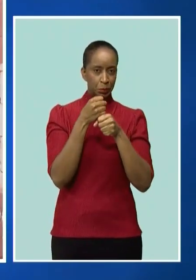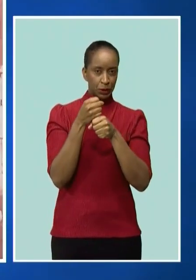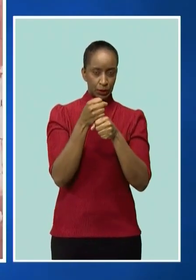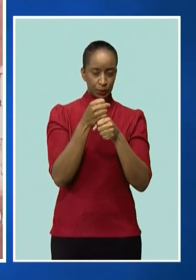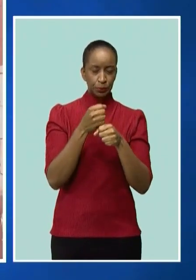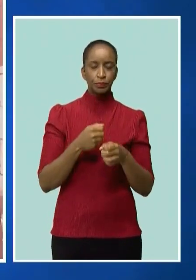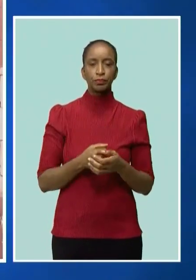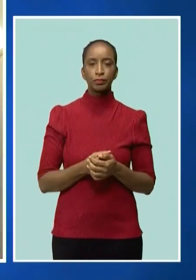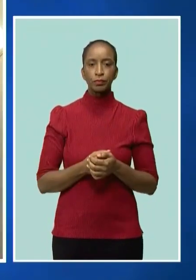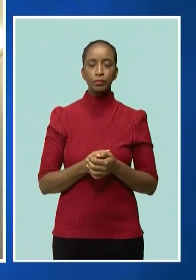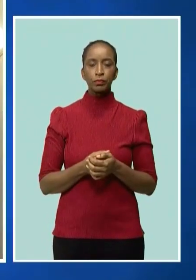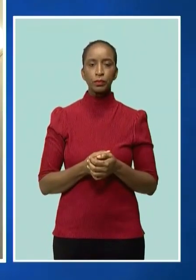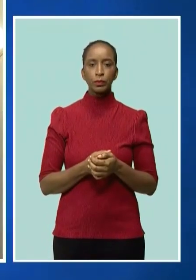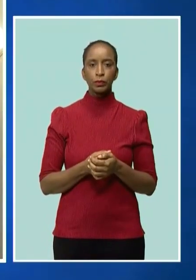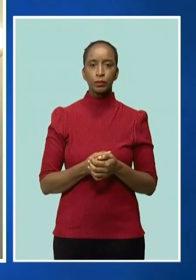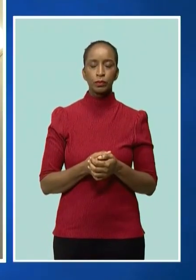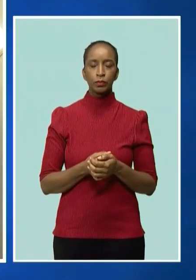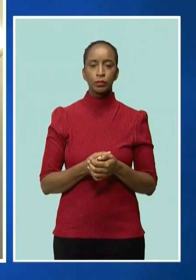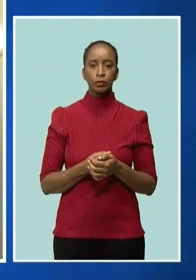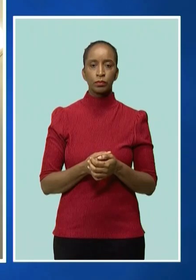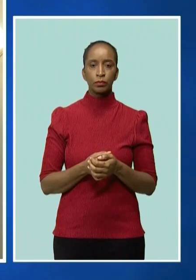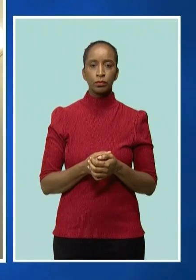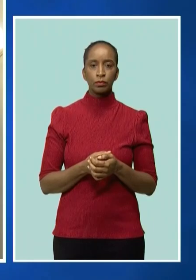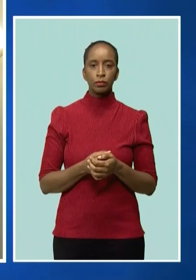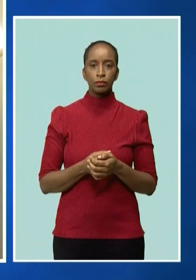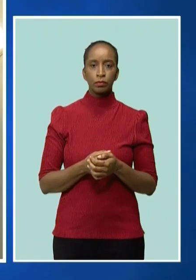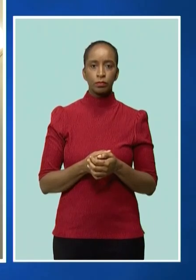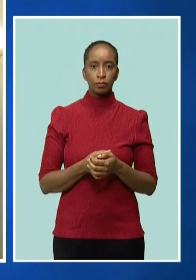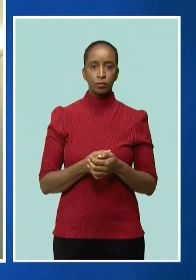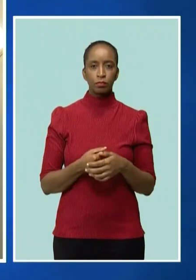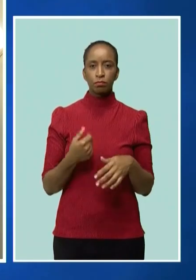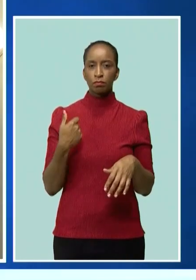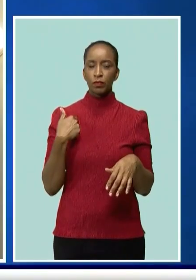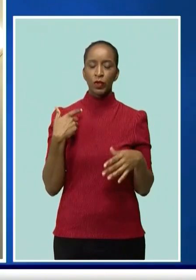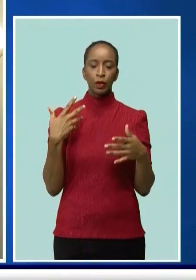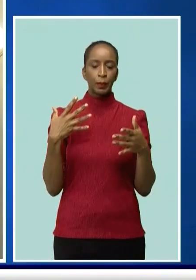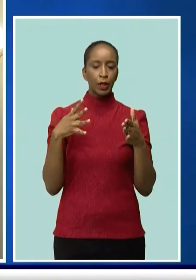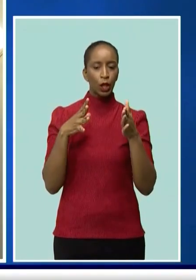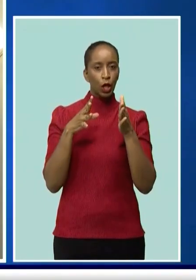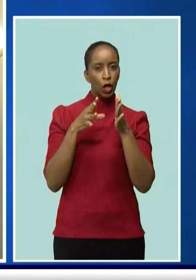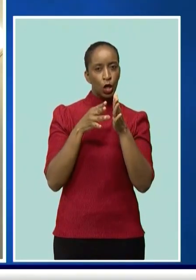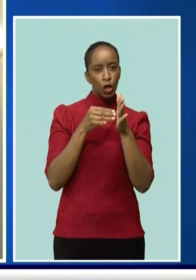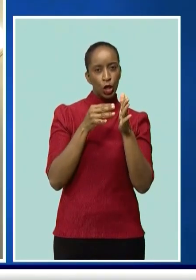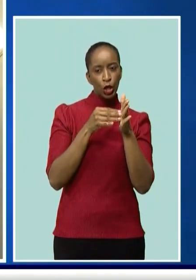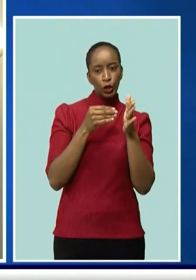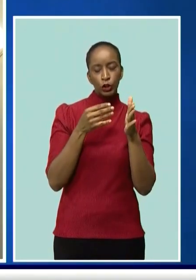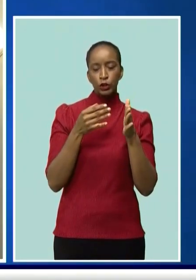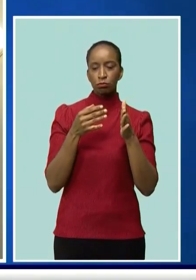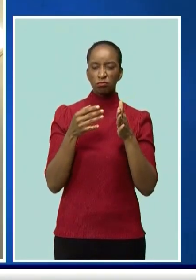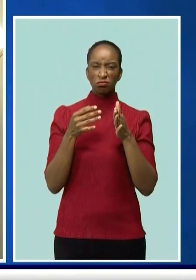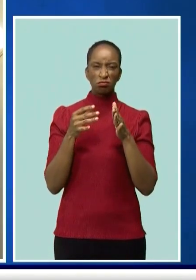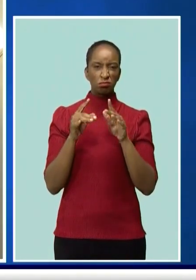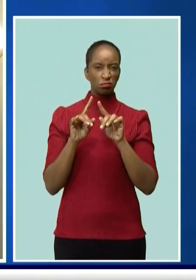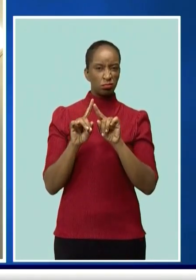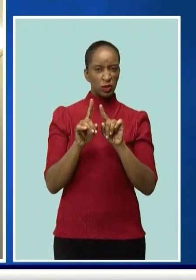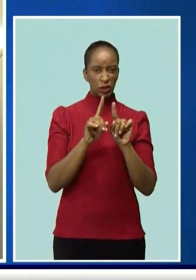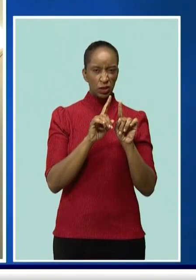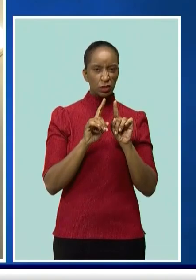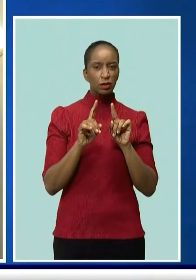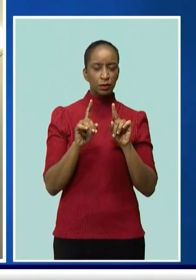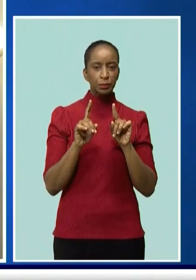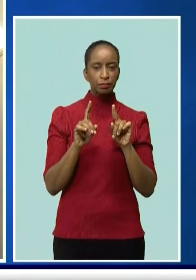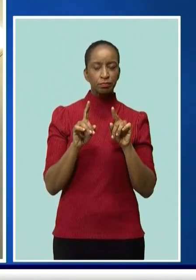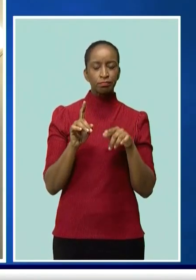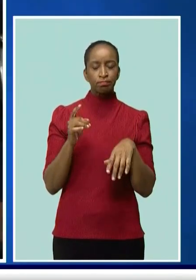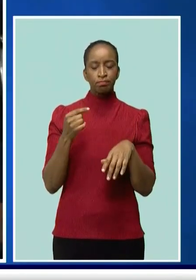city. I basically had a lifelong journey in arts and craft, which helped me to create my own divine change to my best